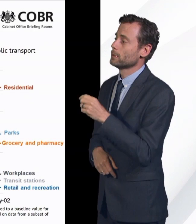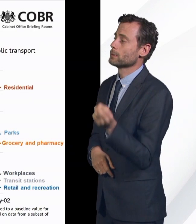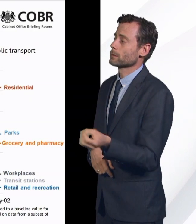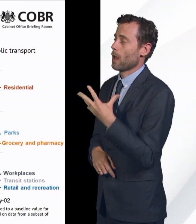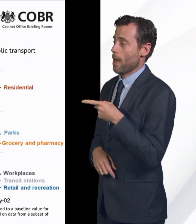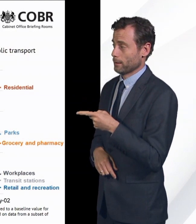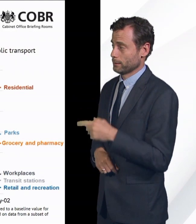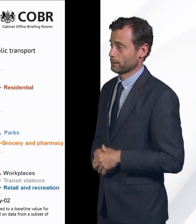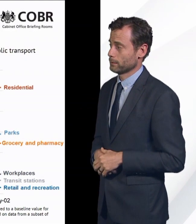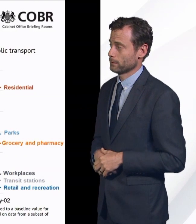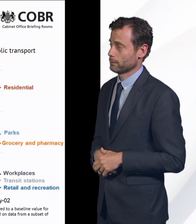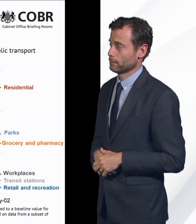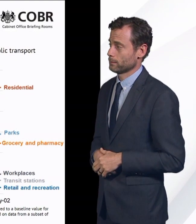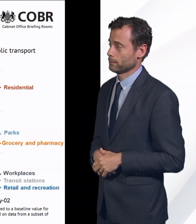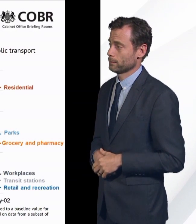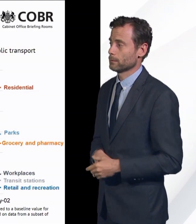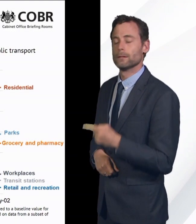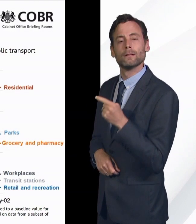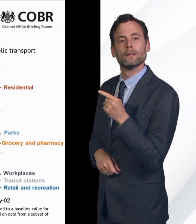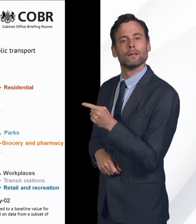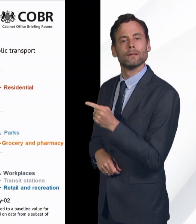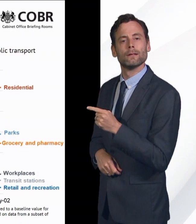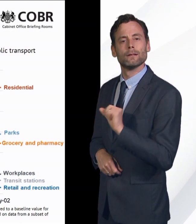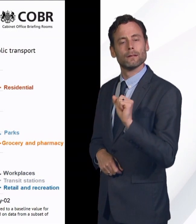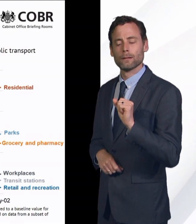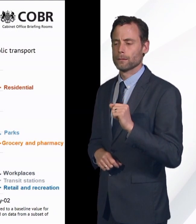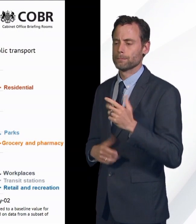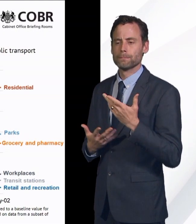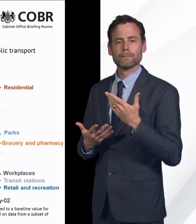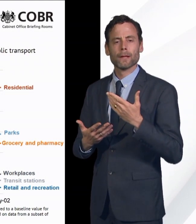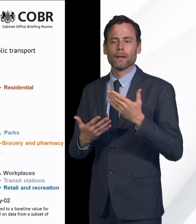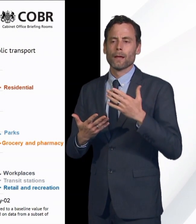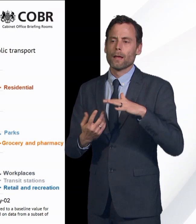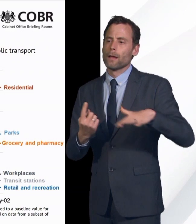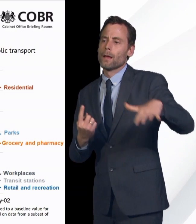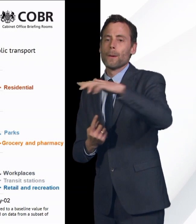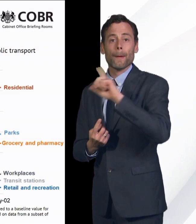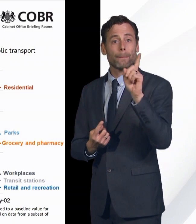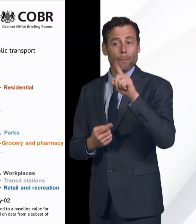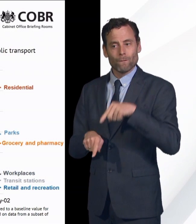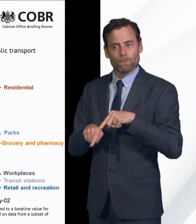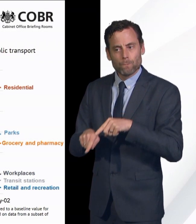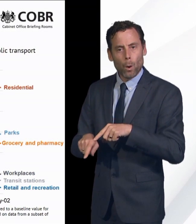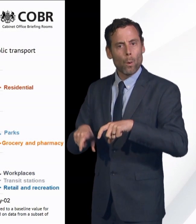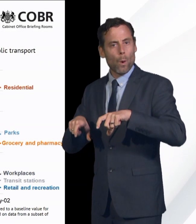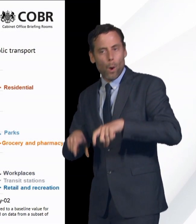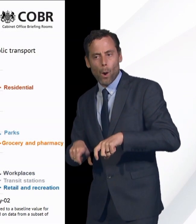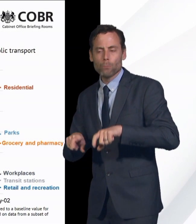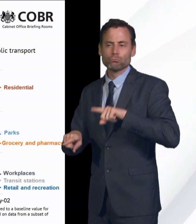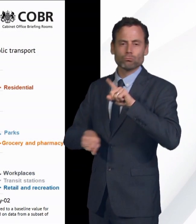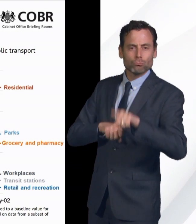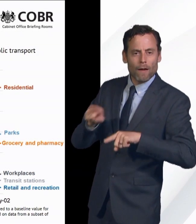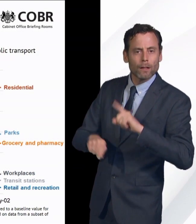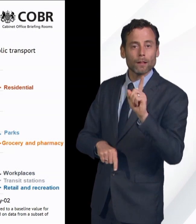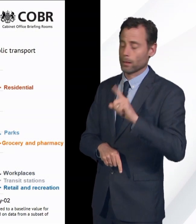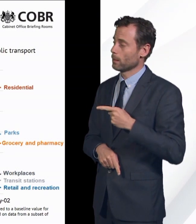looking at how the public have been complying with the social distancing instructions that we've all been given. This